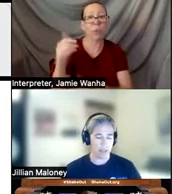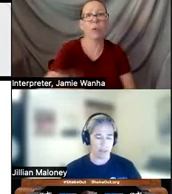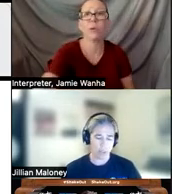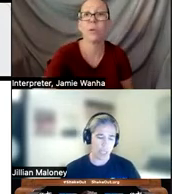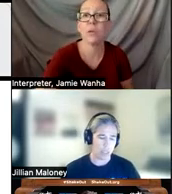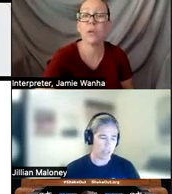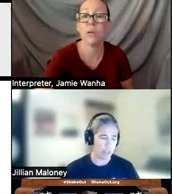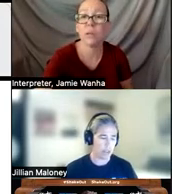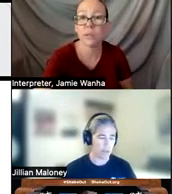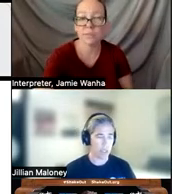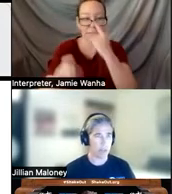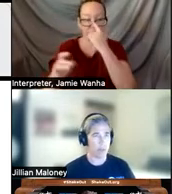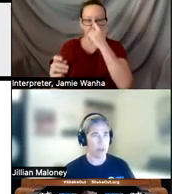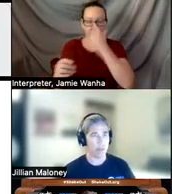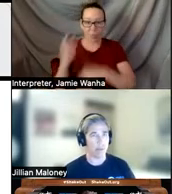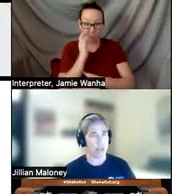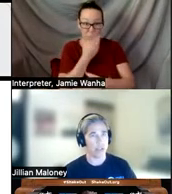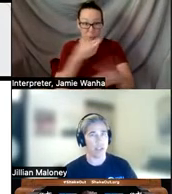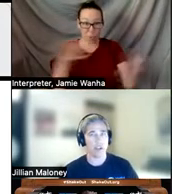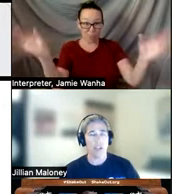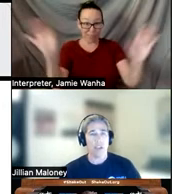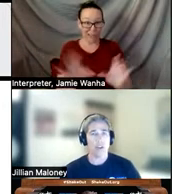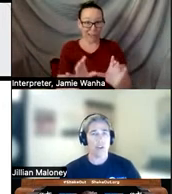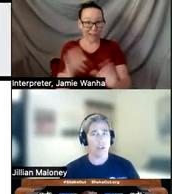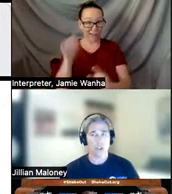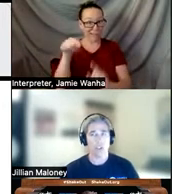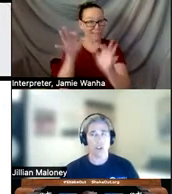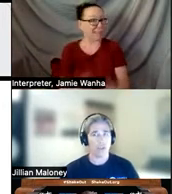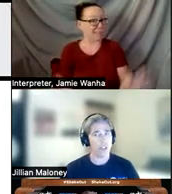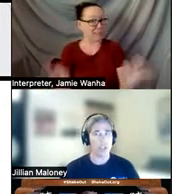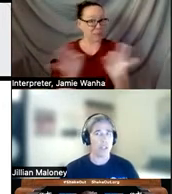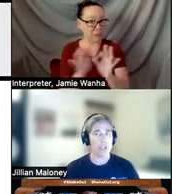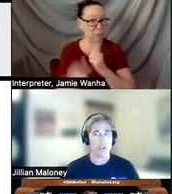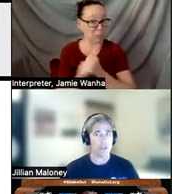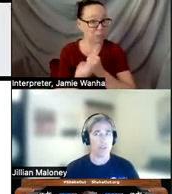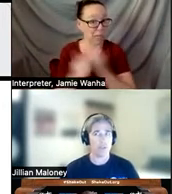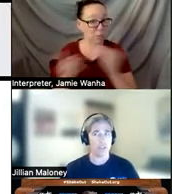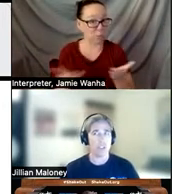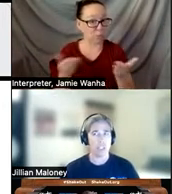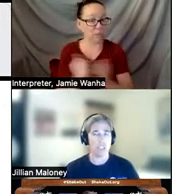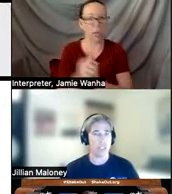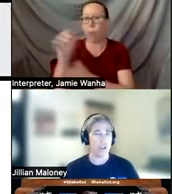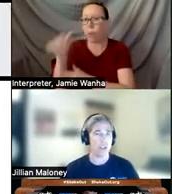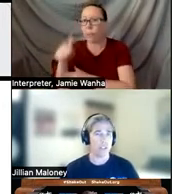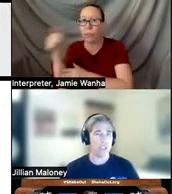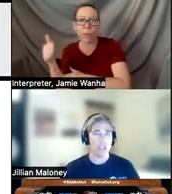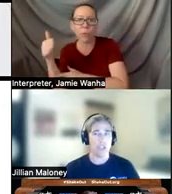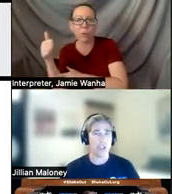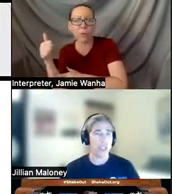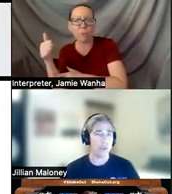why the Rose Canyon is considered the biggest hazard here. There certainly are other faults, and I mentioned, you know, those big faults to the east can